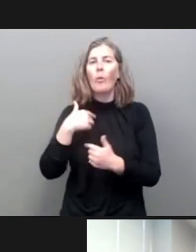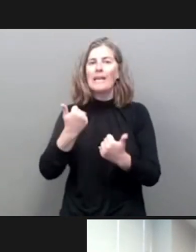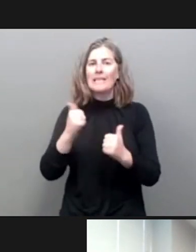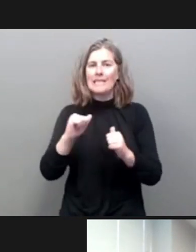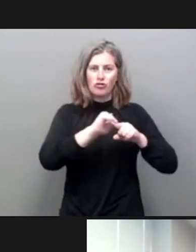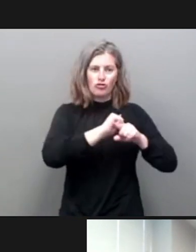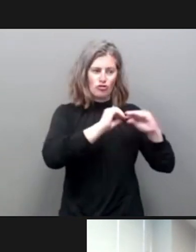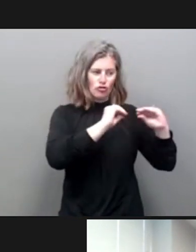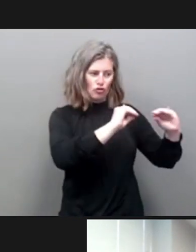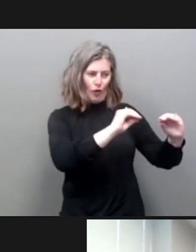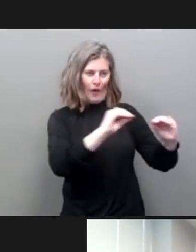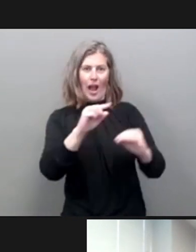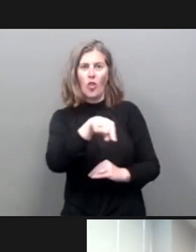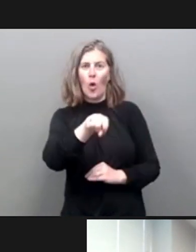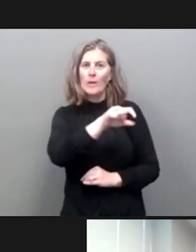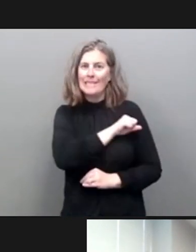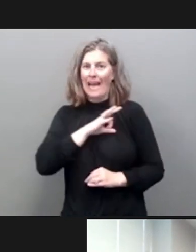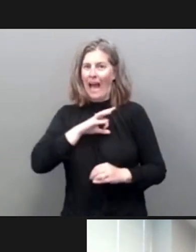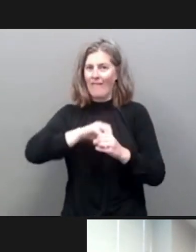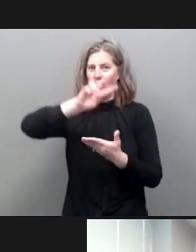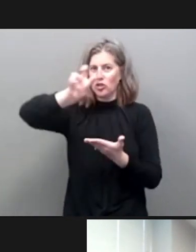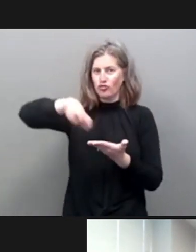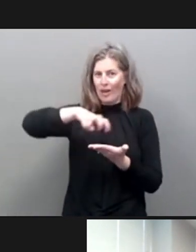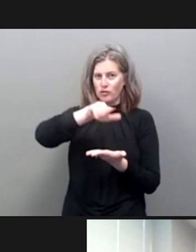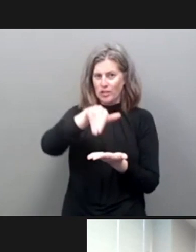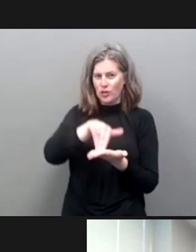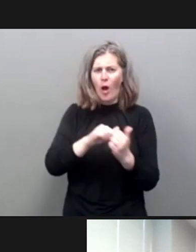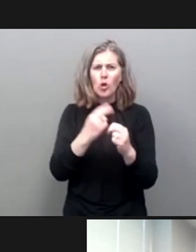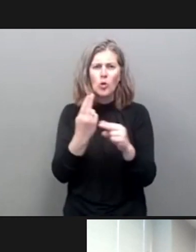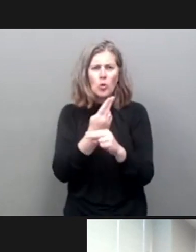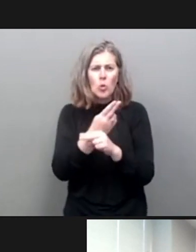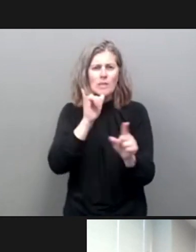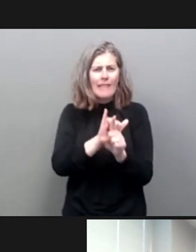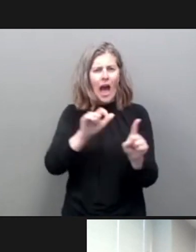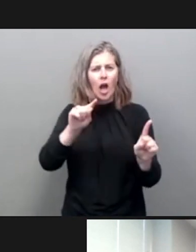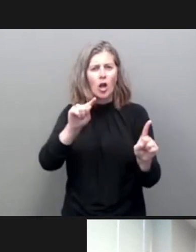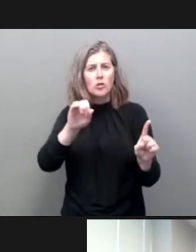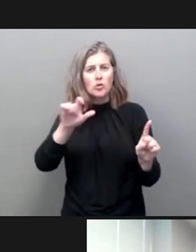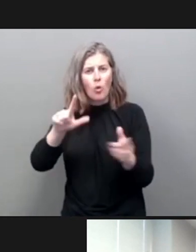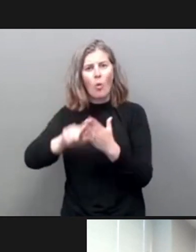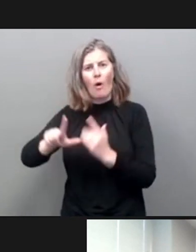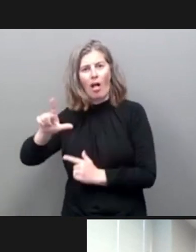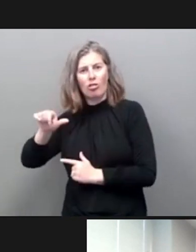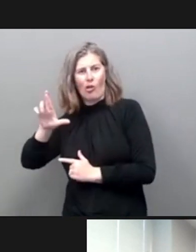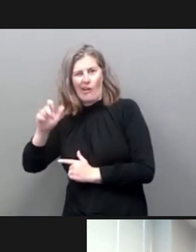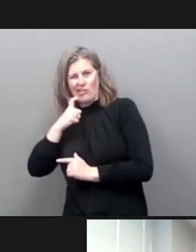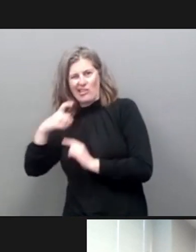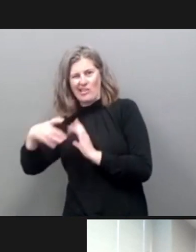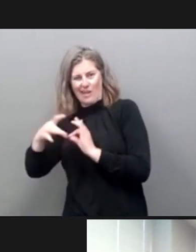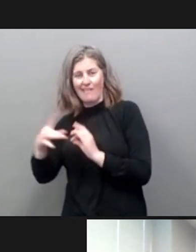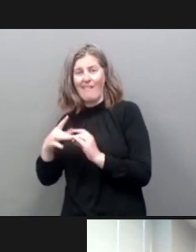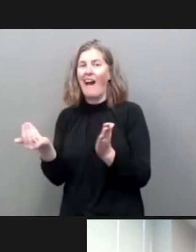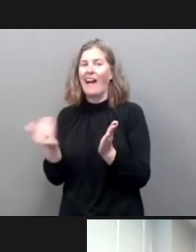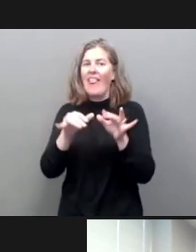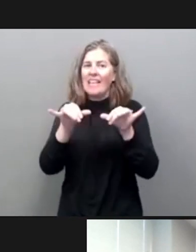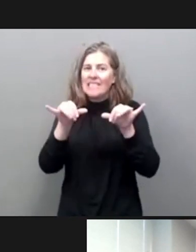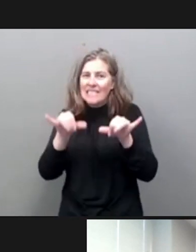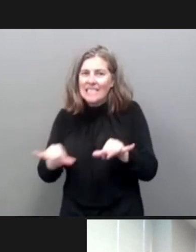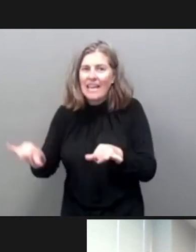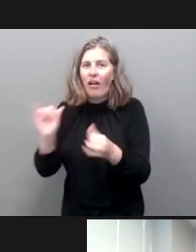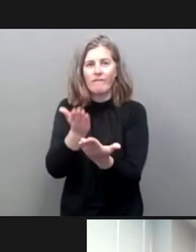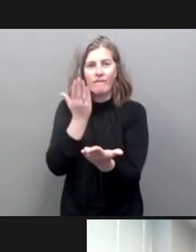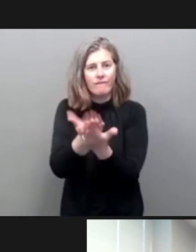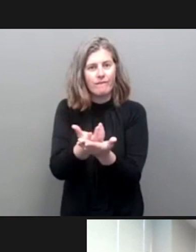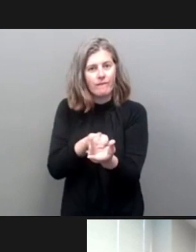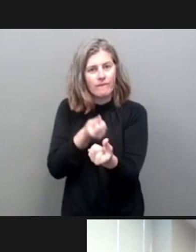the staff in the transfer center on how to use the SOFA tool that Laura mentioned. And again, this is a standardized, validated